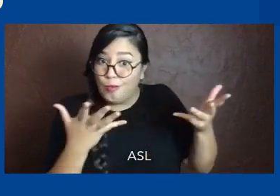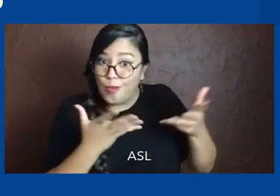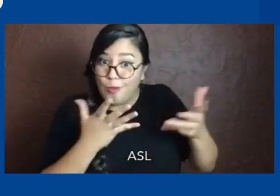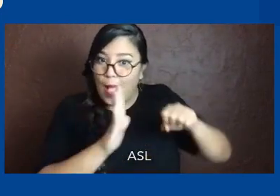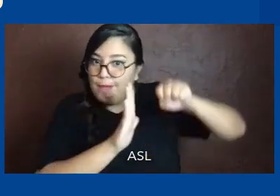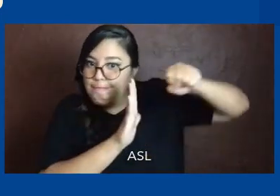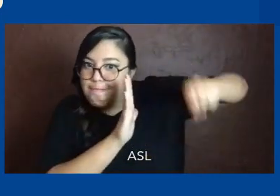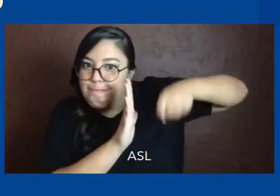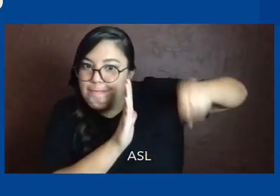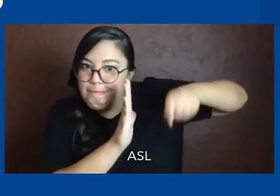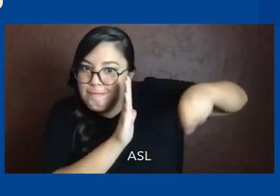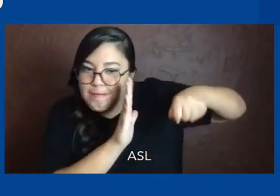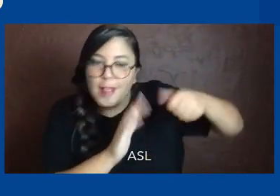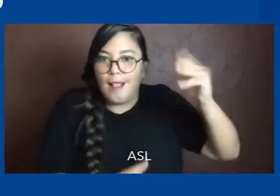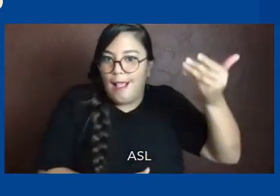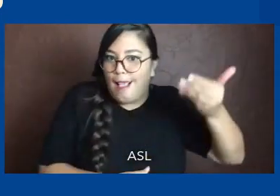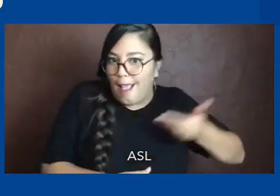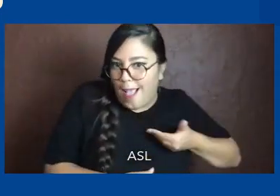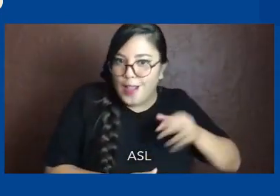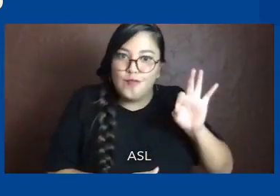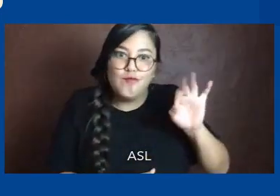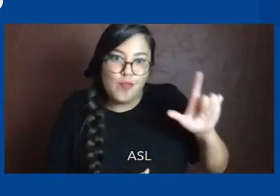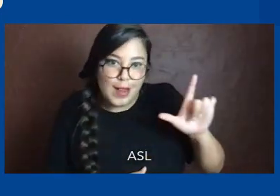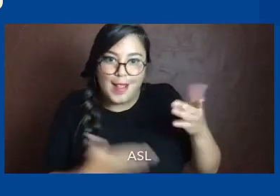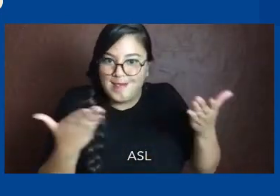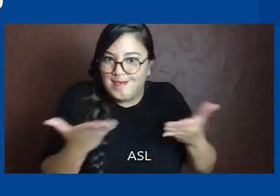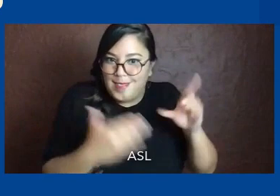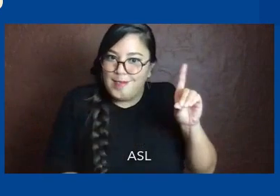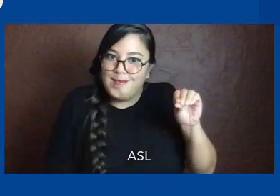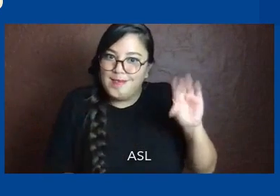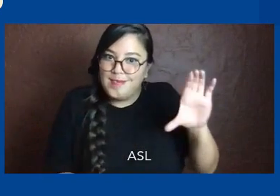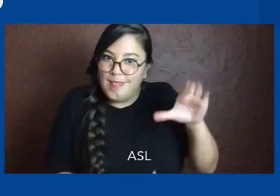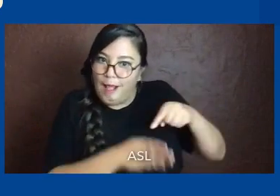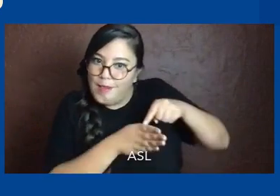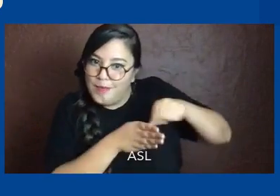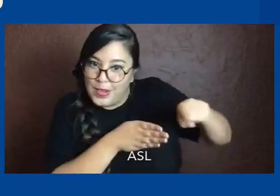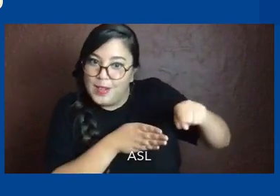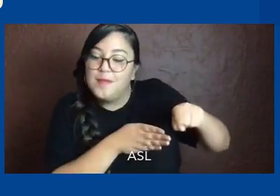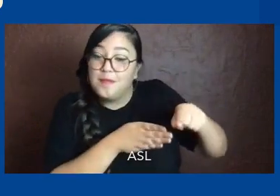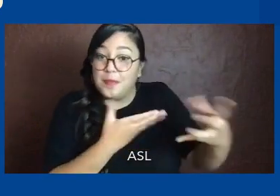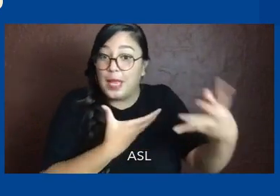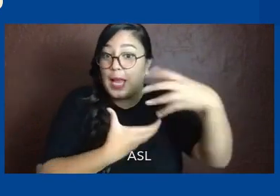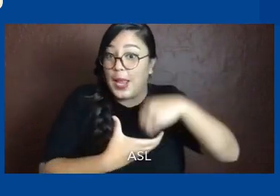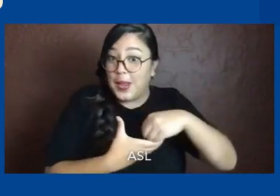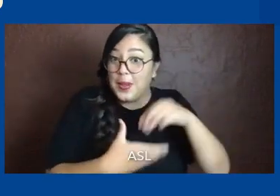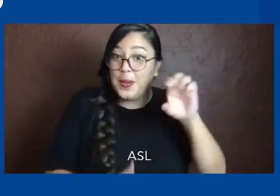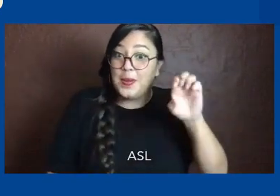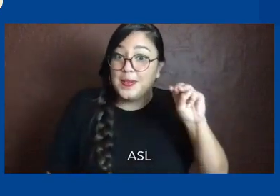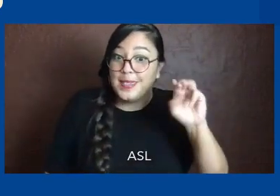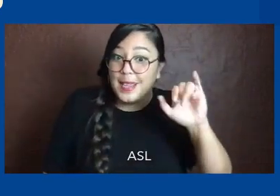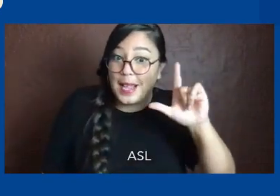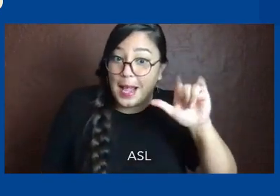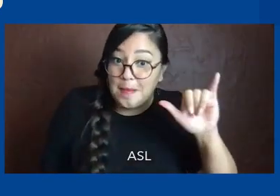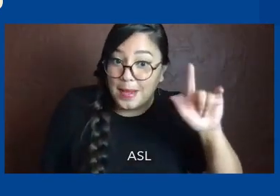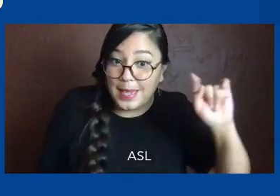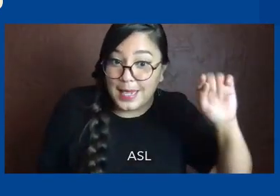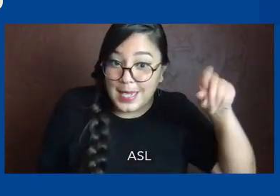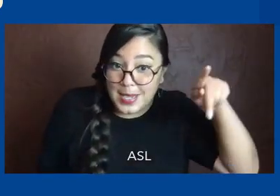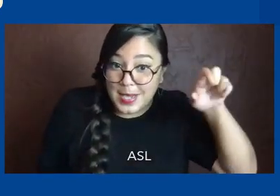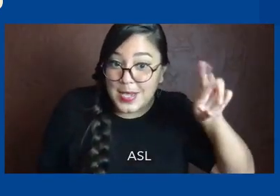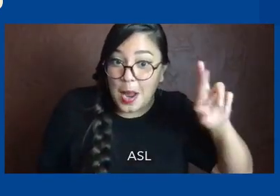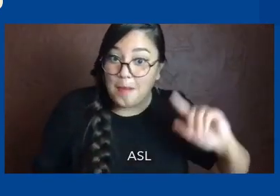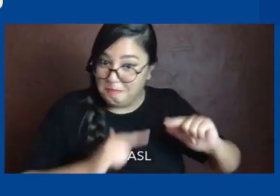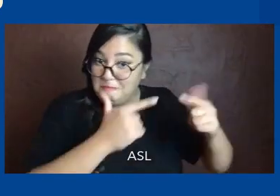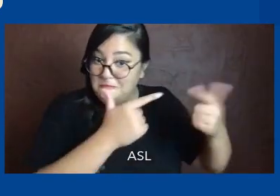for hire in the documentary space. And that includes Emily Topper. And I'll let Emily take over from